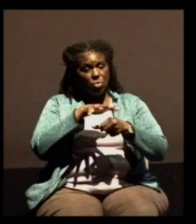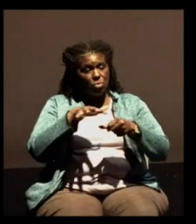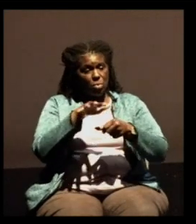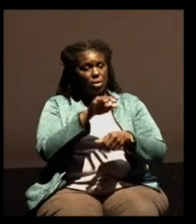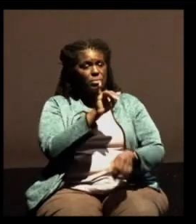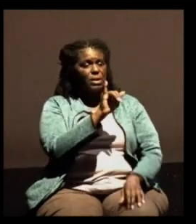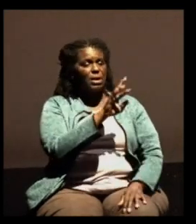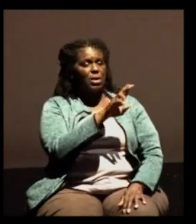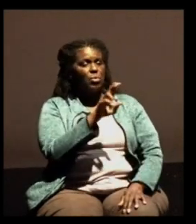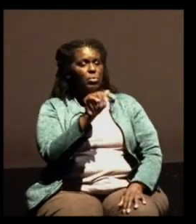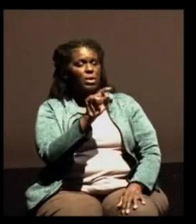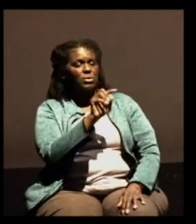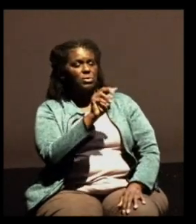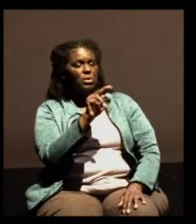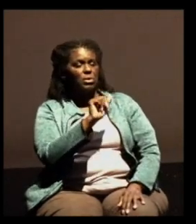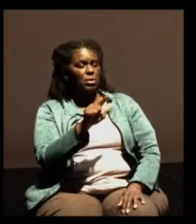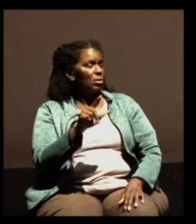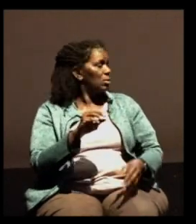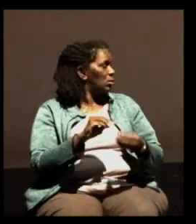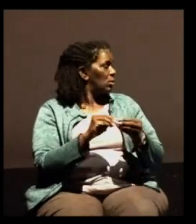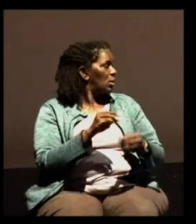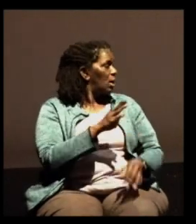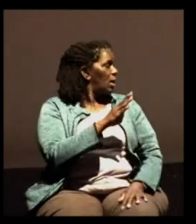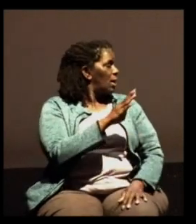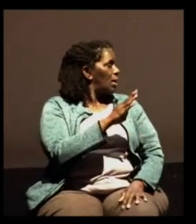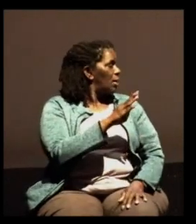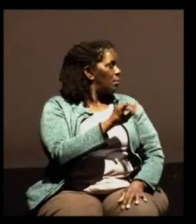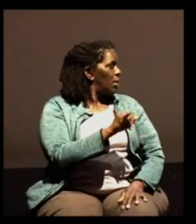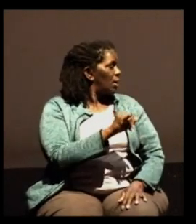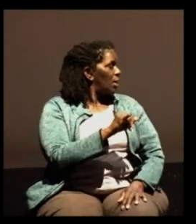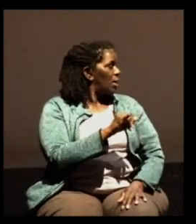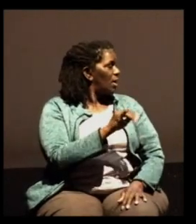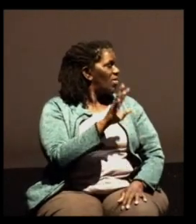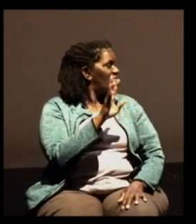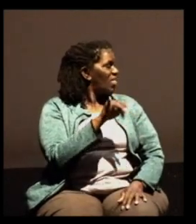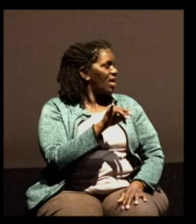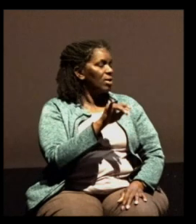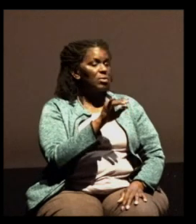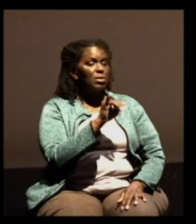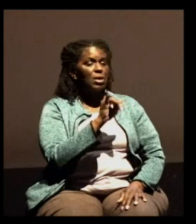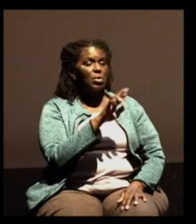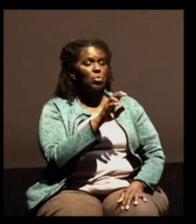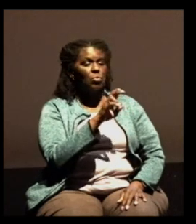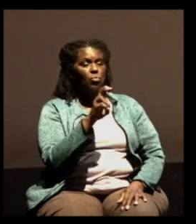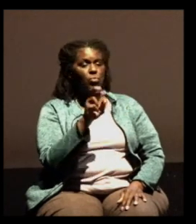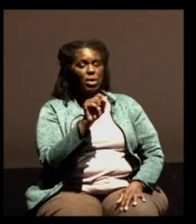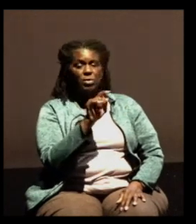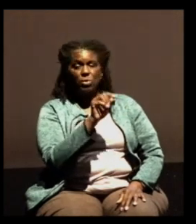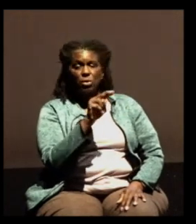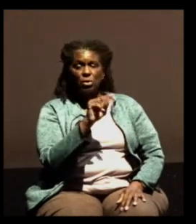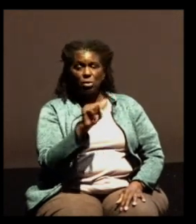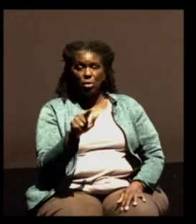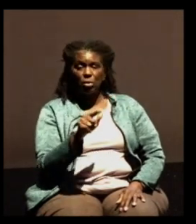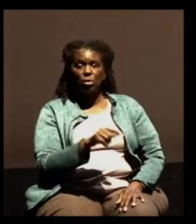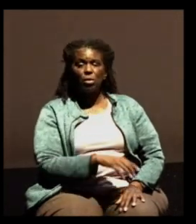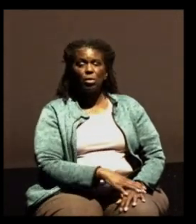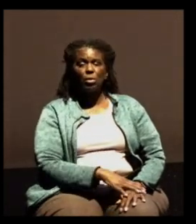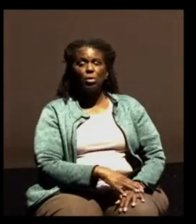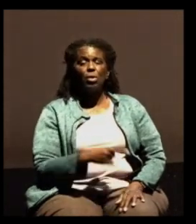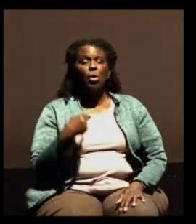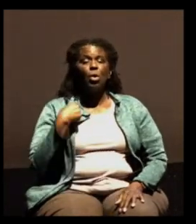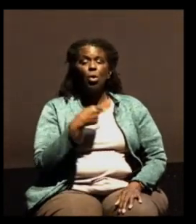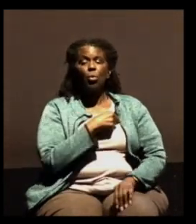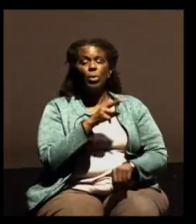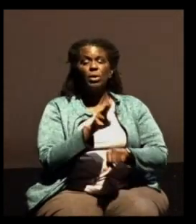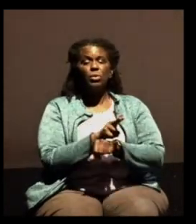numbers. So for example, pi is an irrational number. And one of the many ways we can use